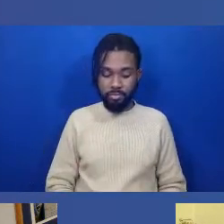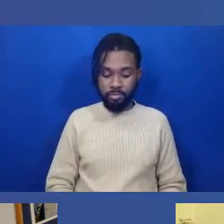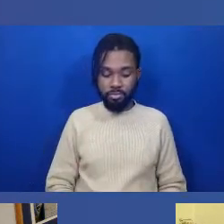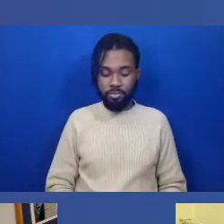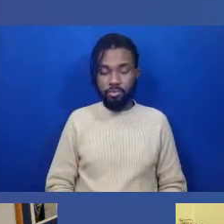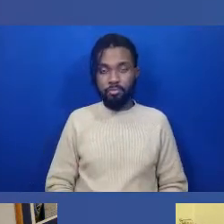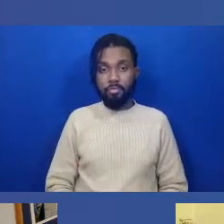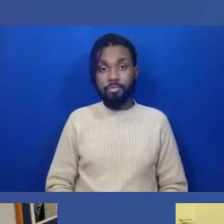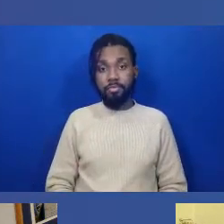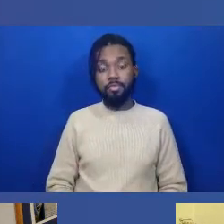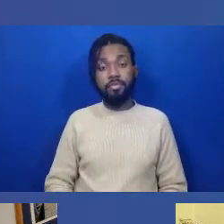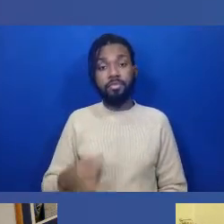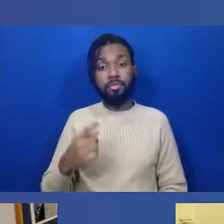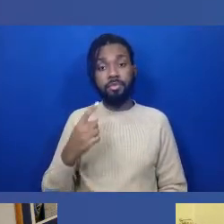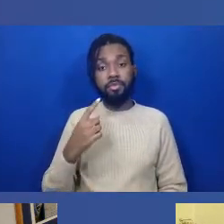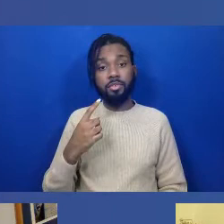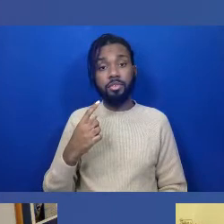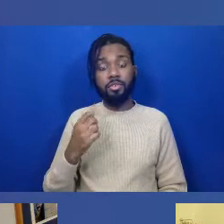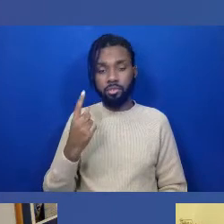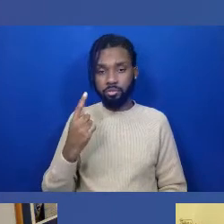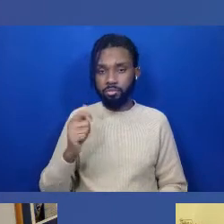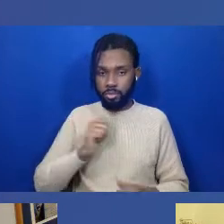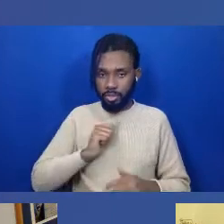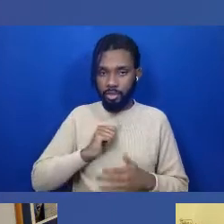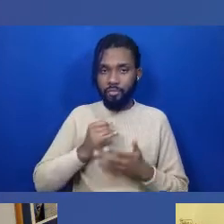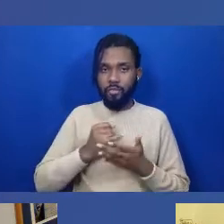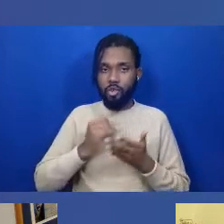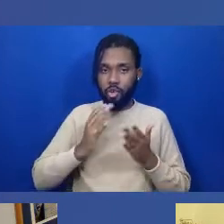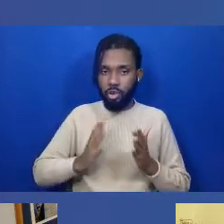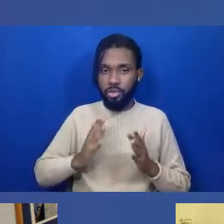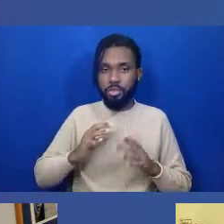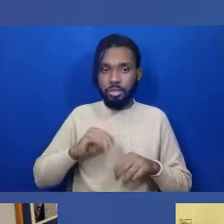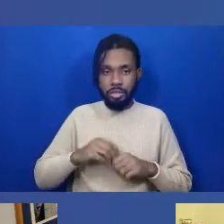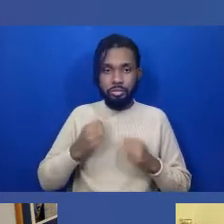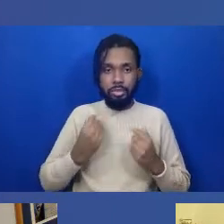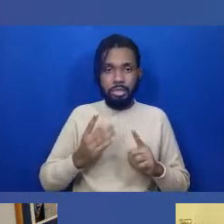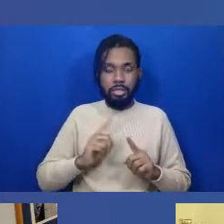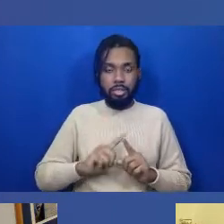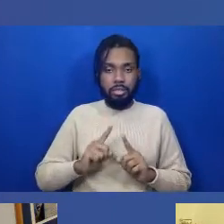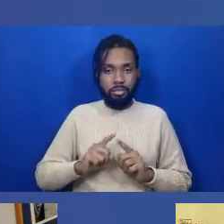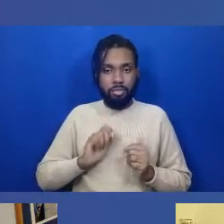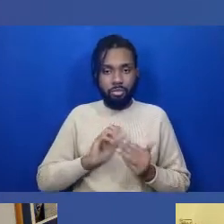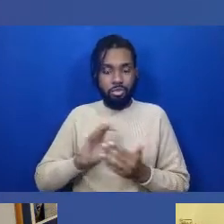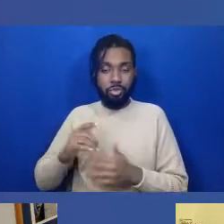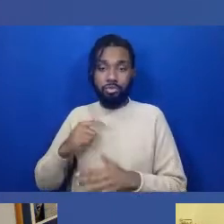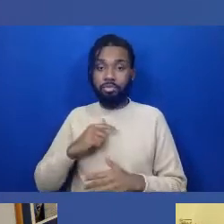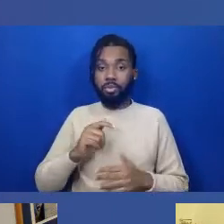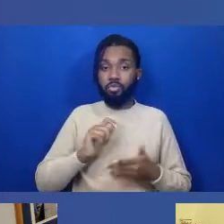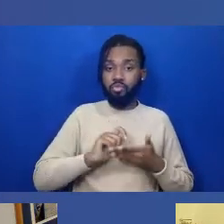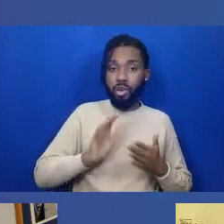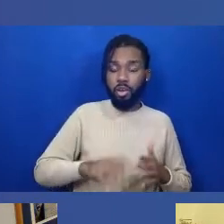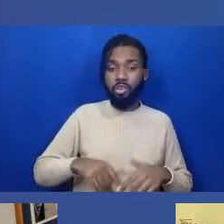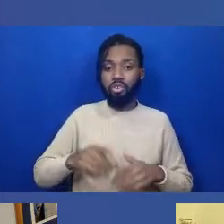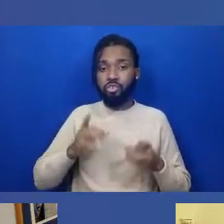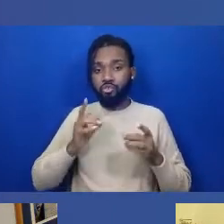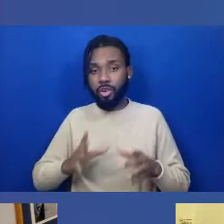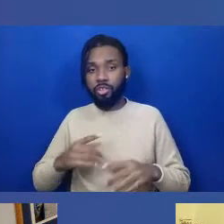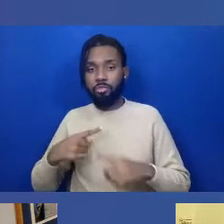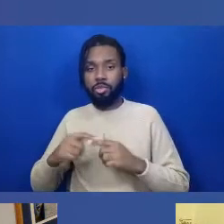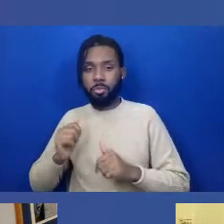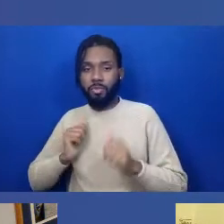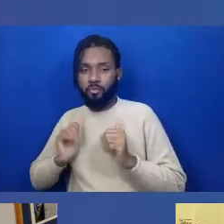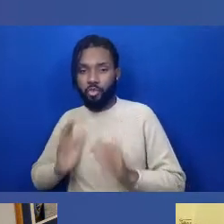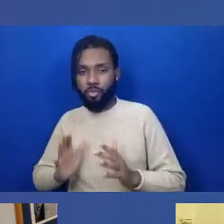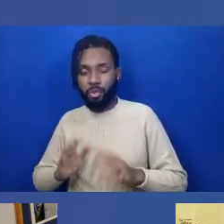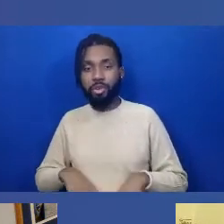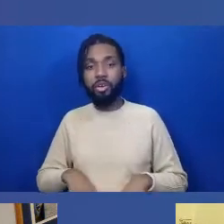So for those of you who don't, so I am an artist in like multiple capacities. I'm both a director, a writer, and a performer. And that sort of happened mostly because